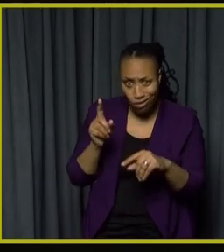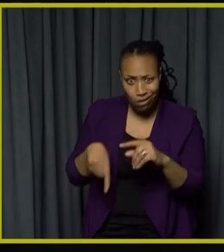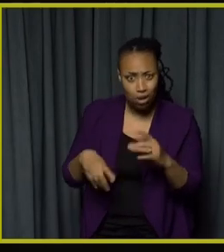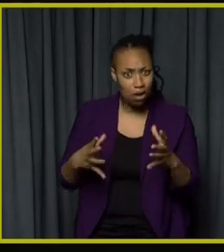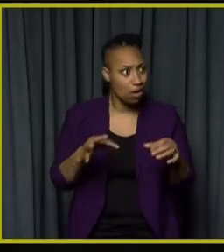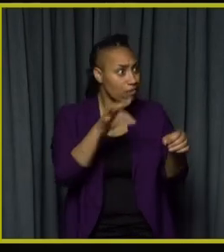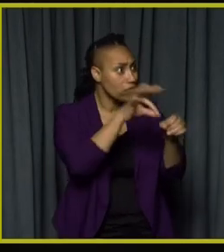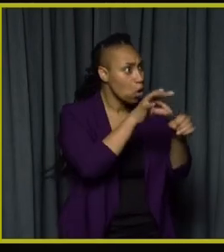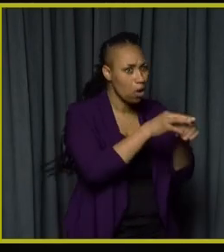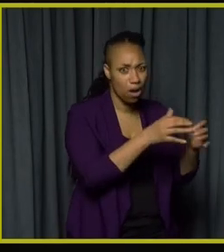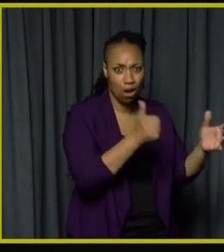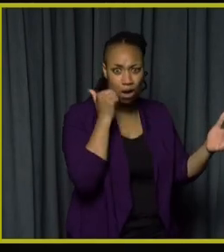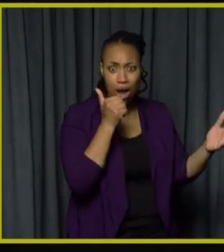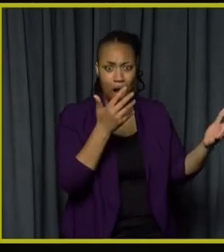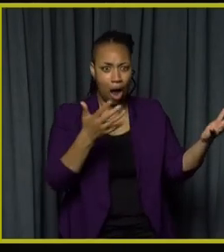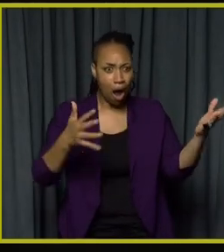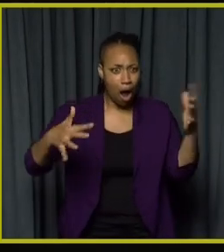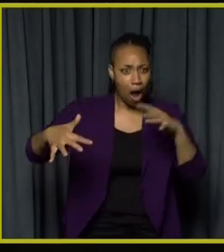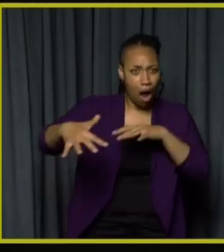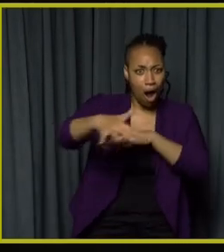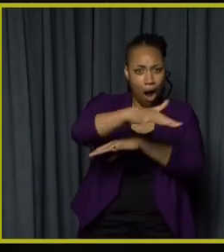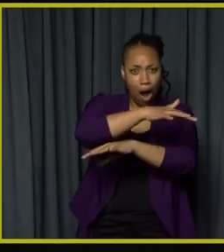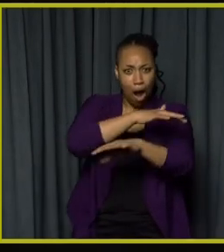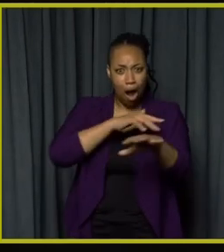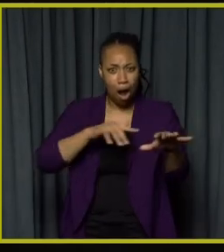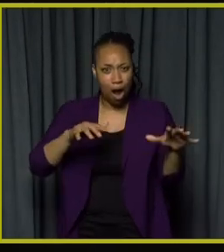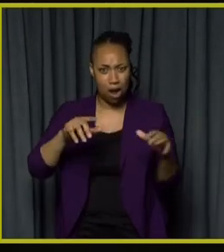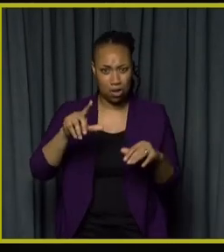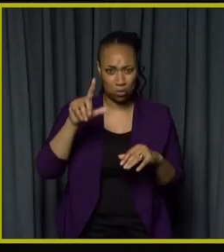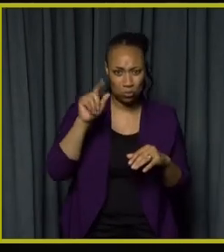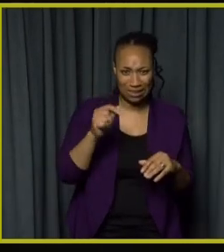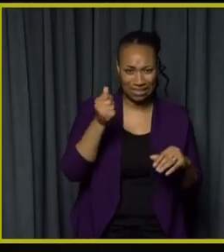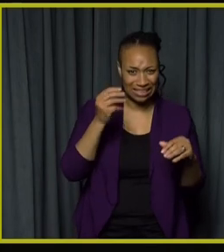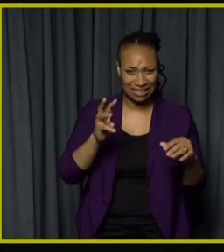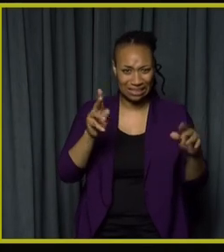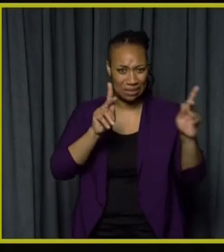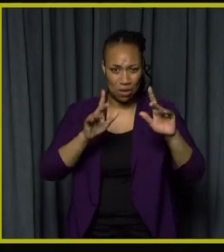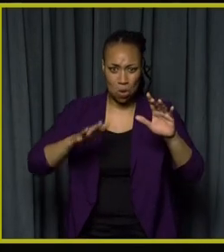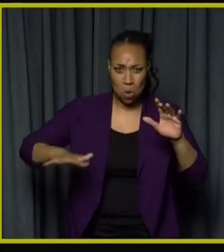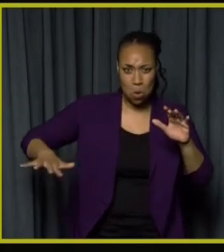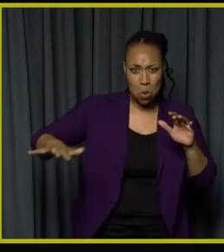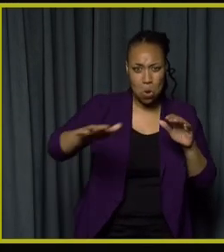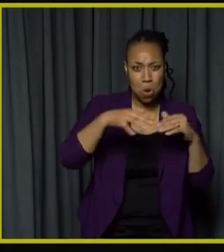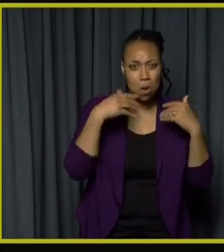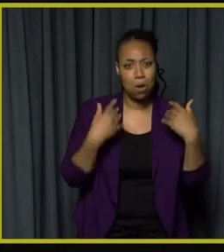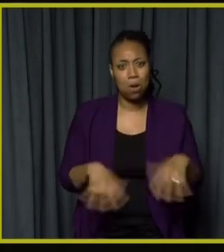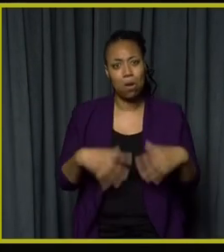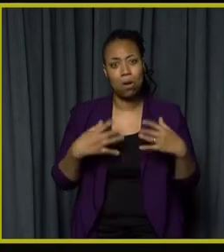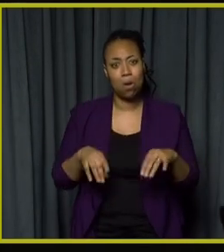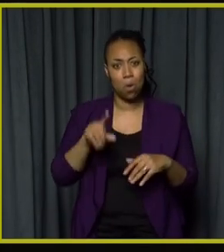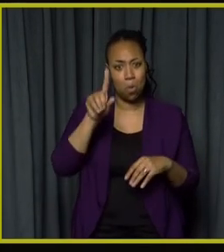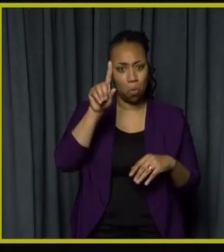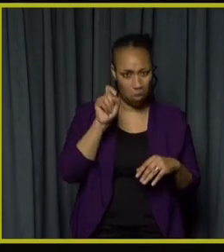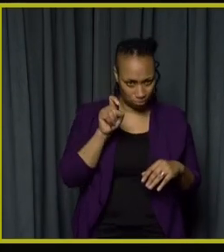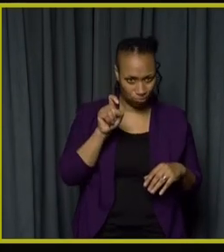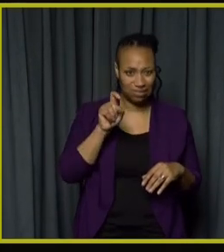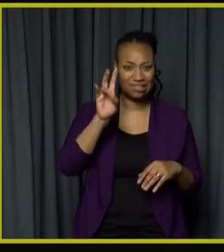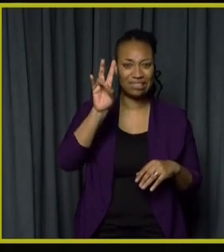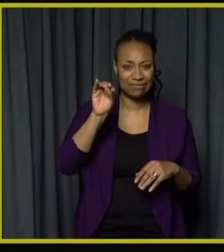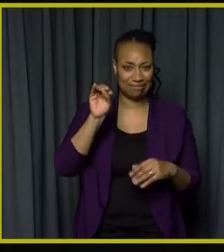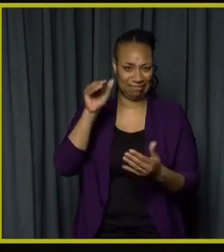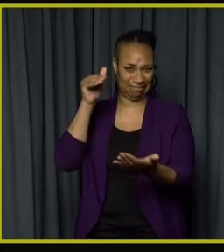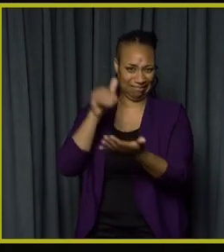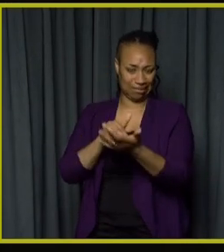politicians talking about their issues. About 107,000 votes in Pennsylvania, Wisconsin, and Michigan decided